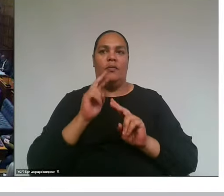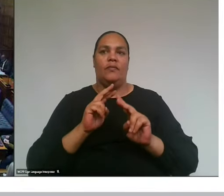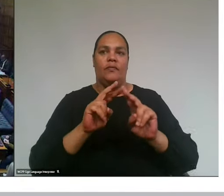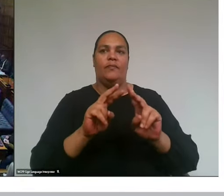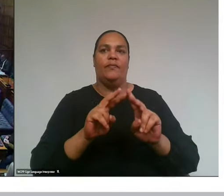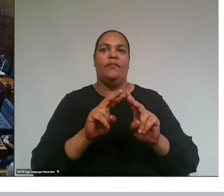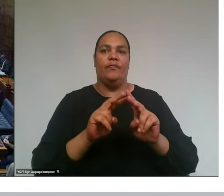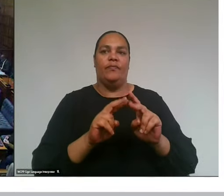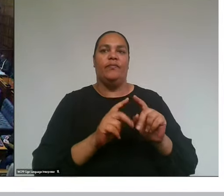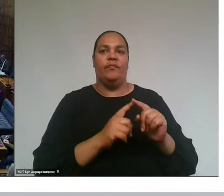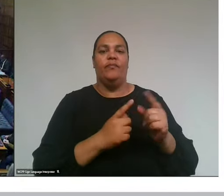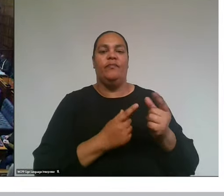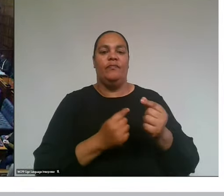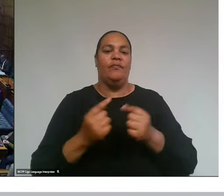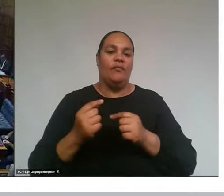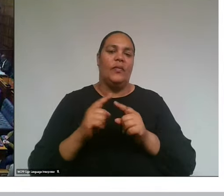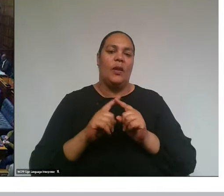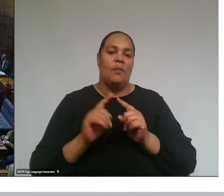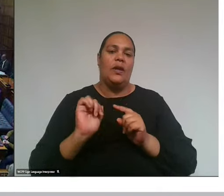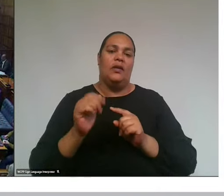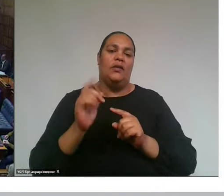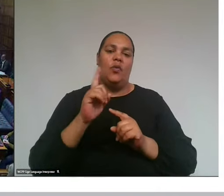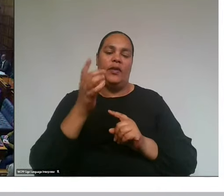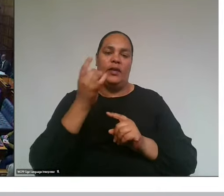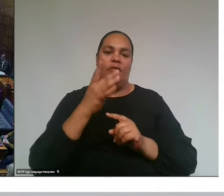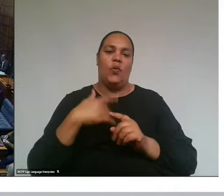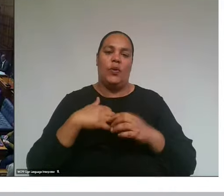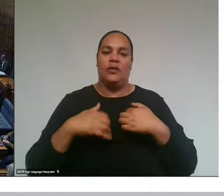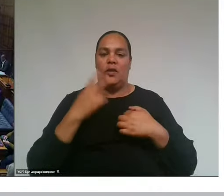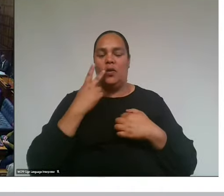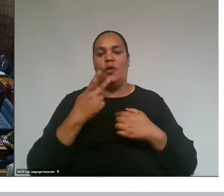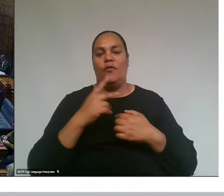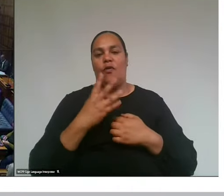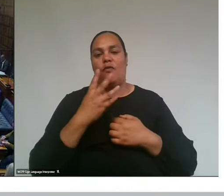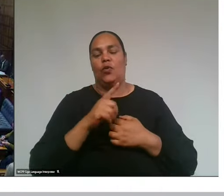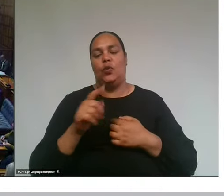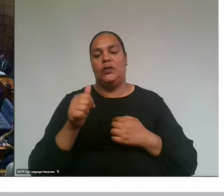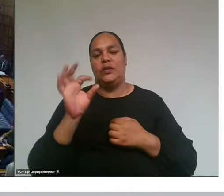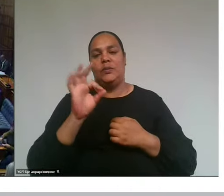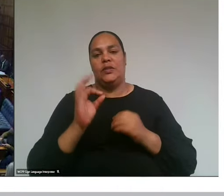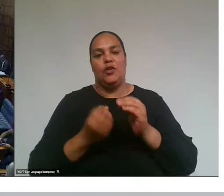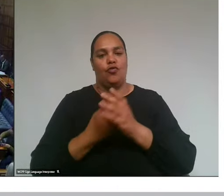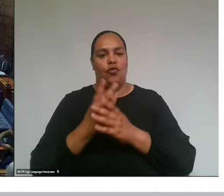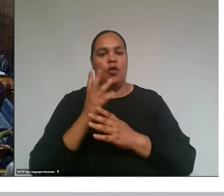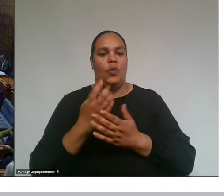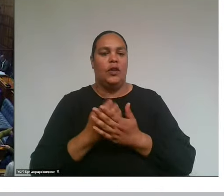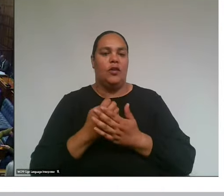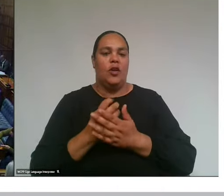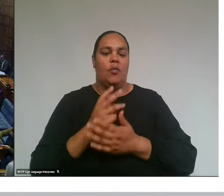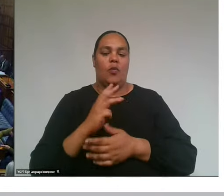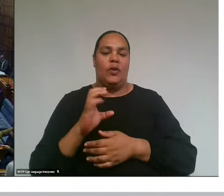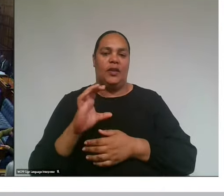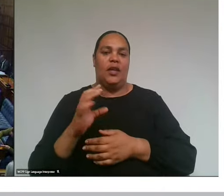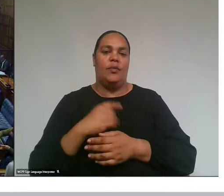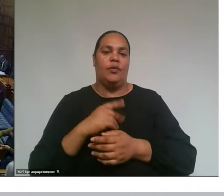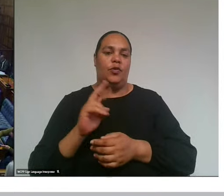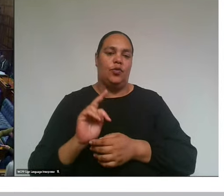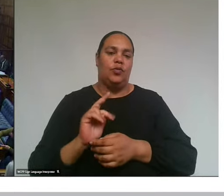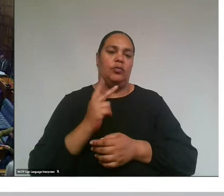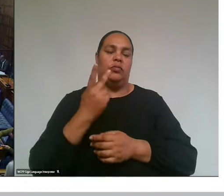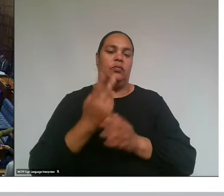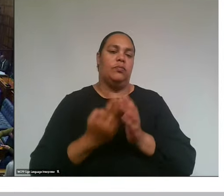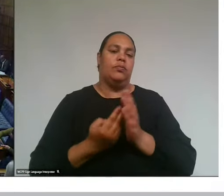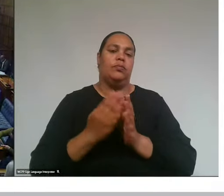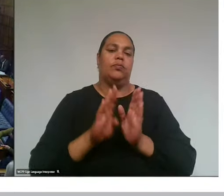to 2035 and as indicated we're looking for a 4 to 6% growth that takes the economy of the western cave to a trillion Rand economy